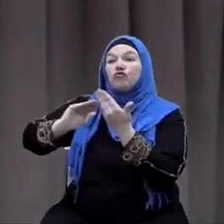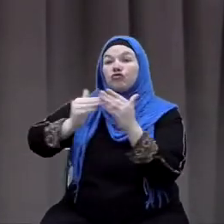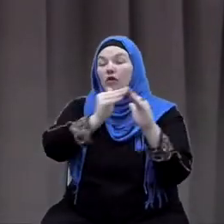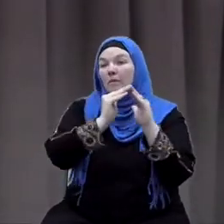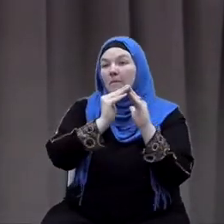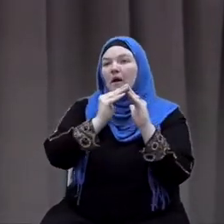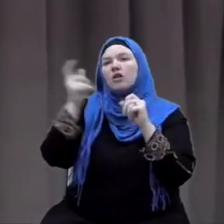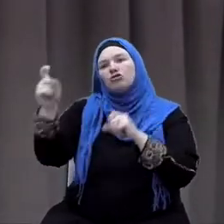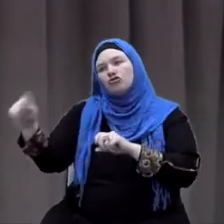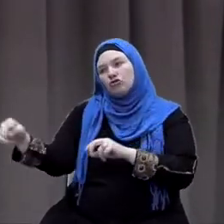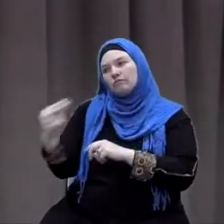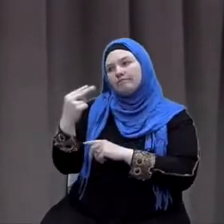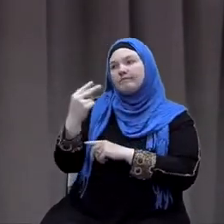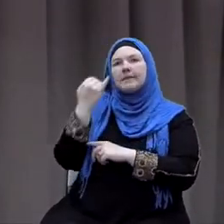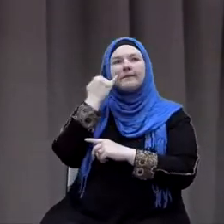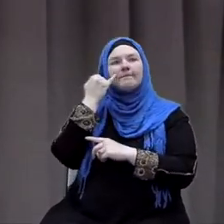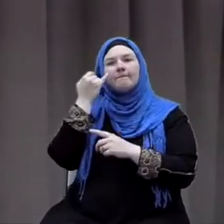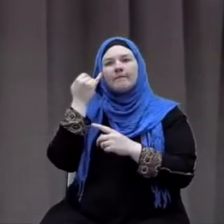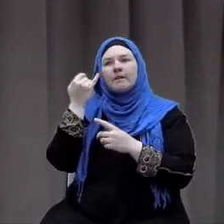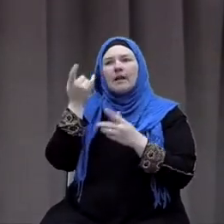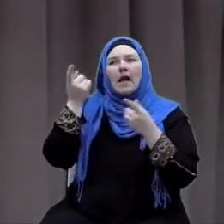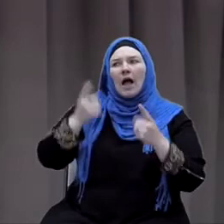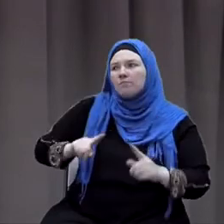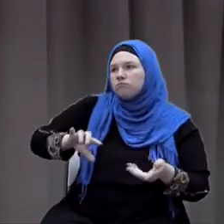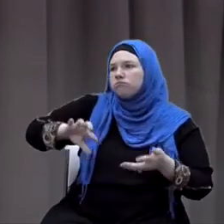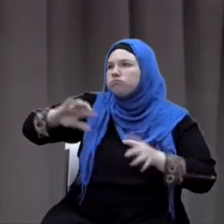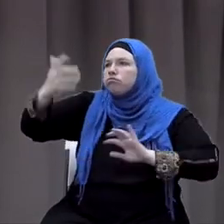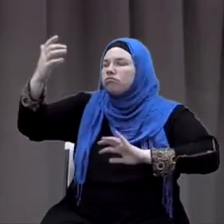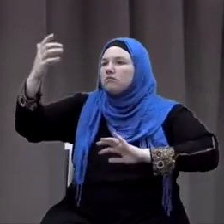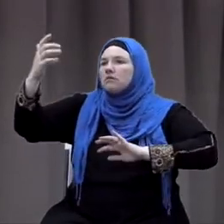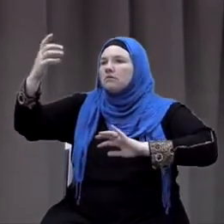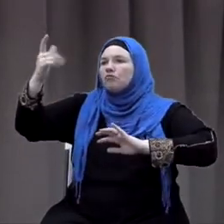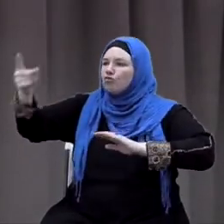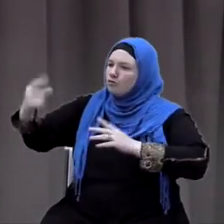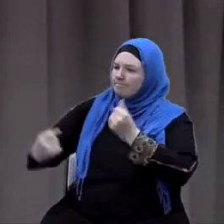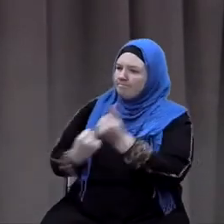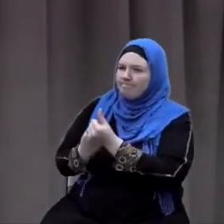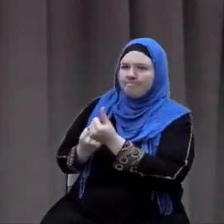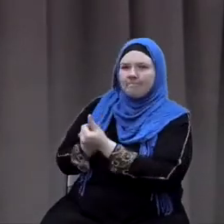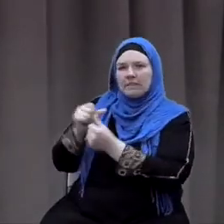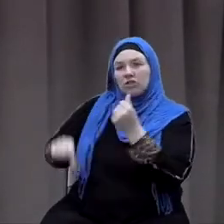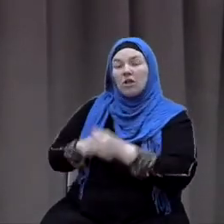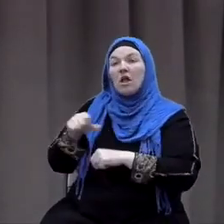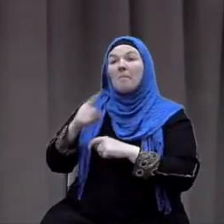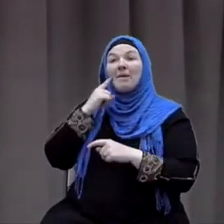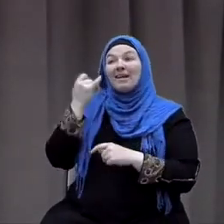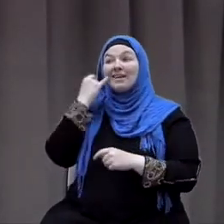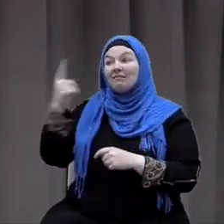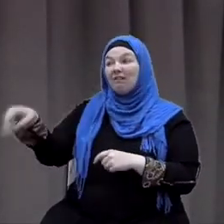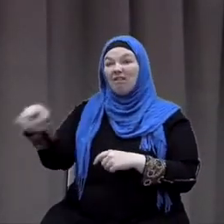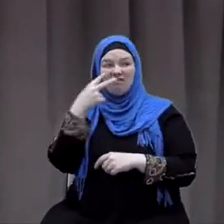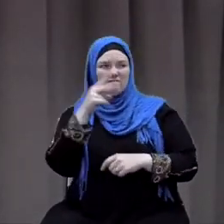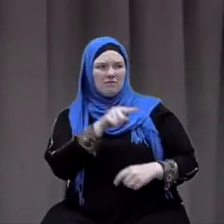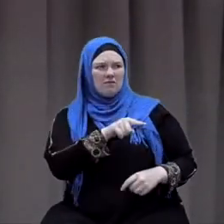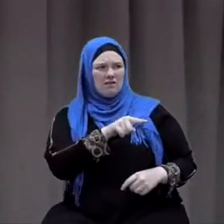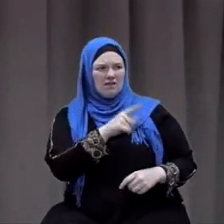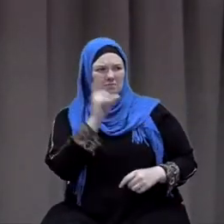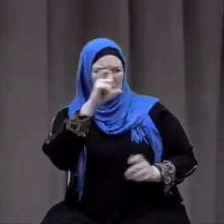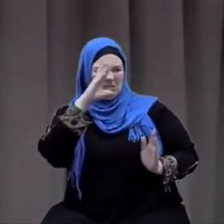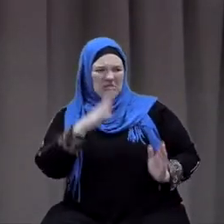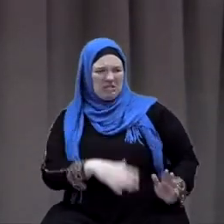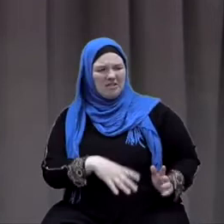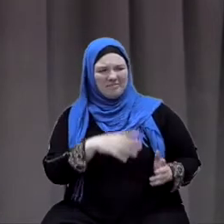to us with animosity, misunderstandings, Islamophobia, attacking Islam and